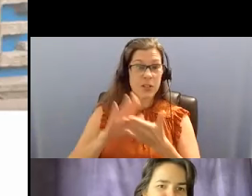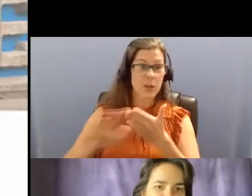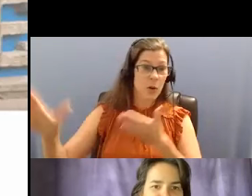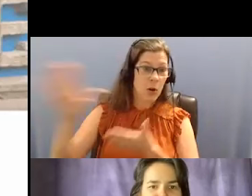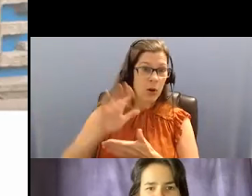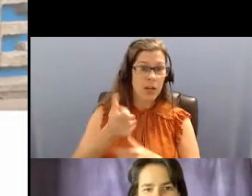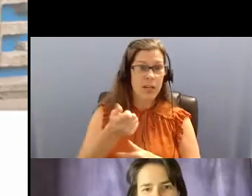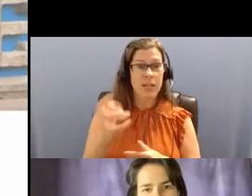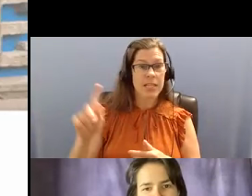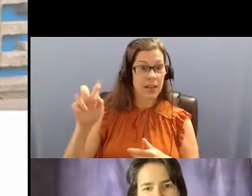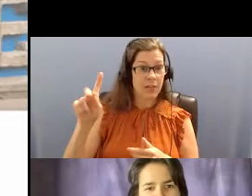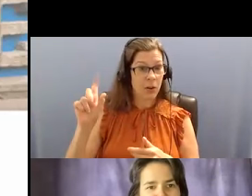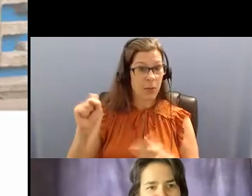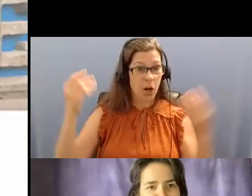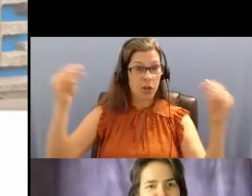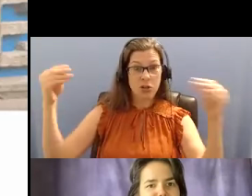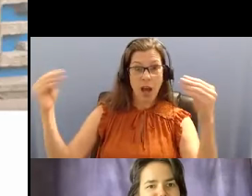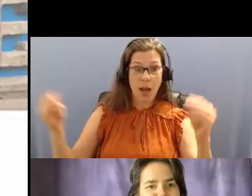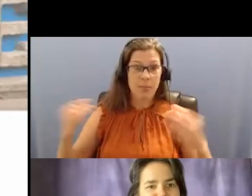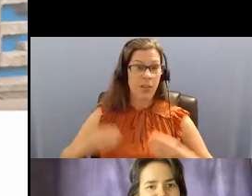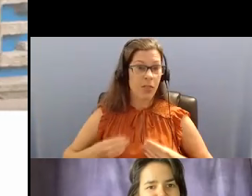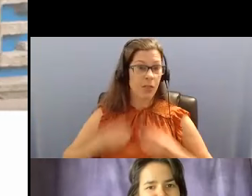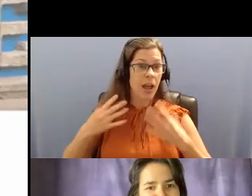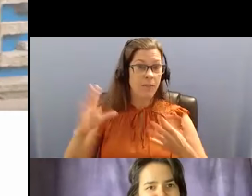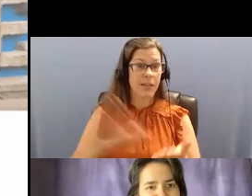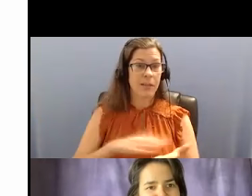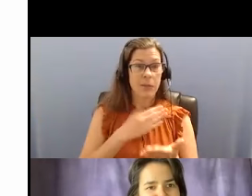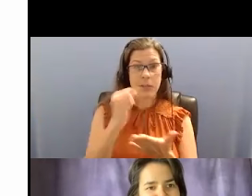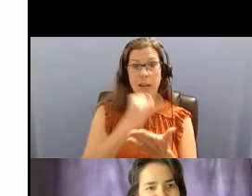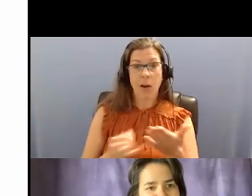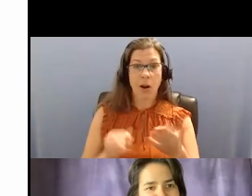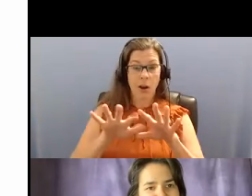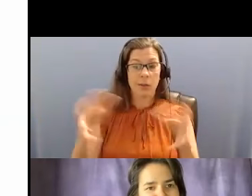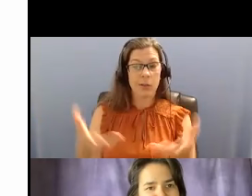shops, and a thriving music and art community as well.